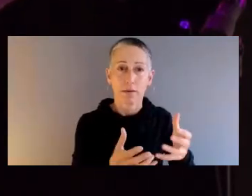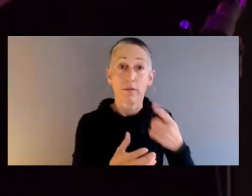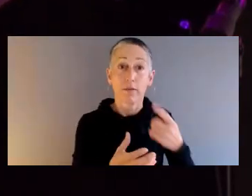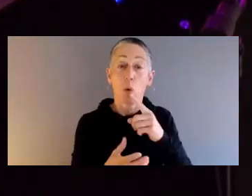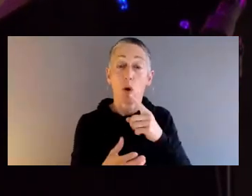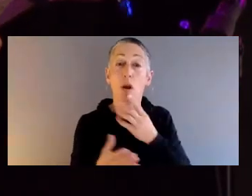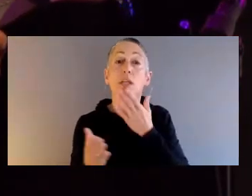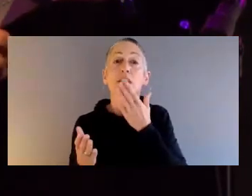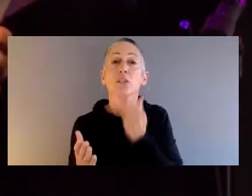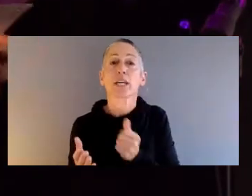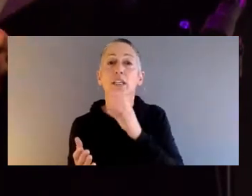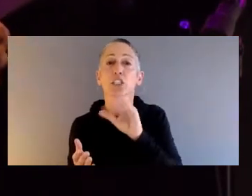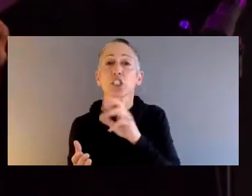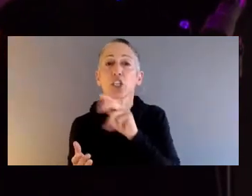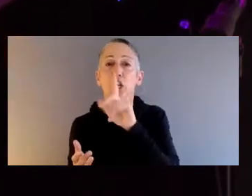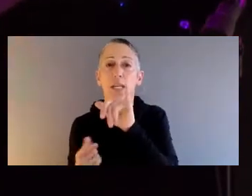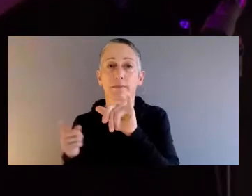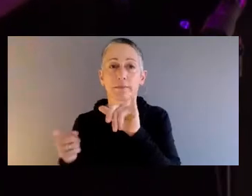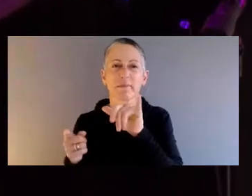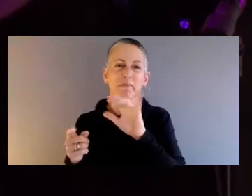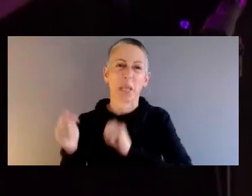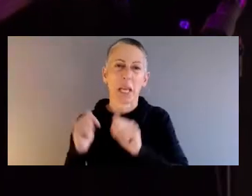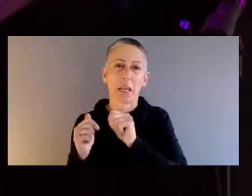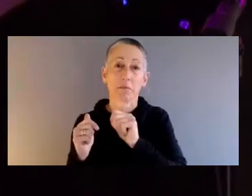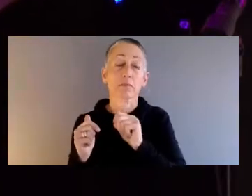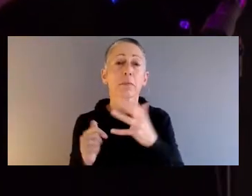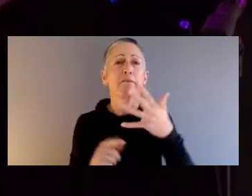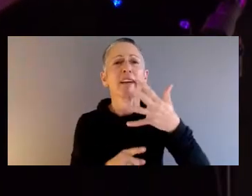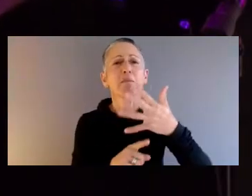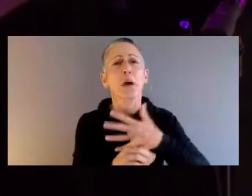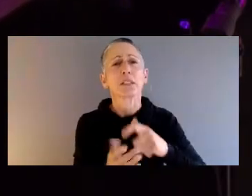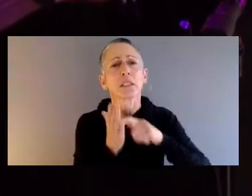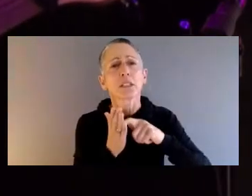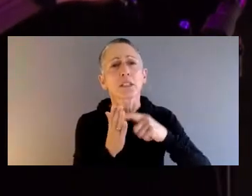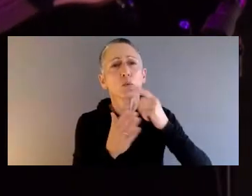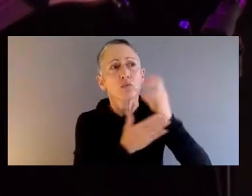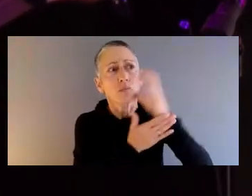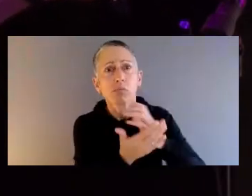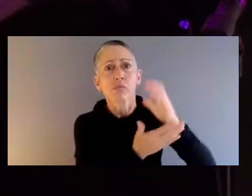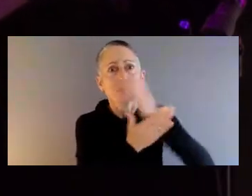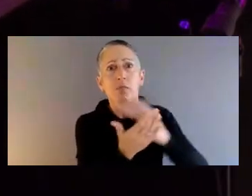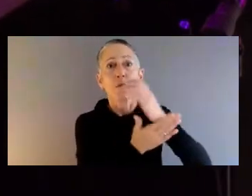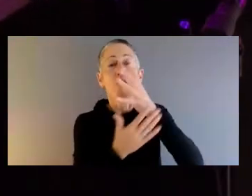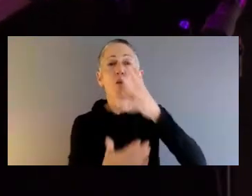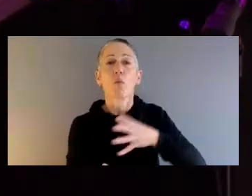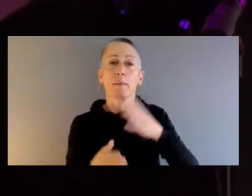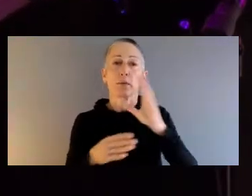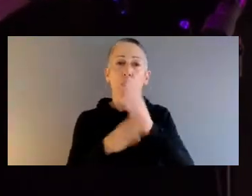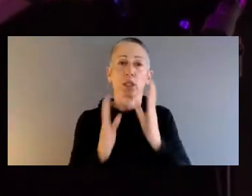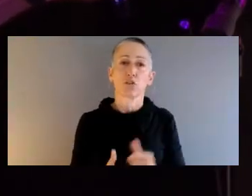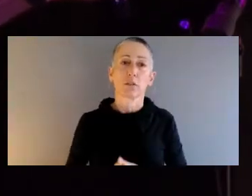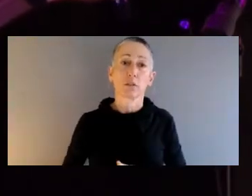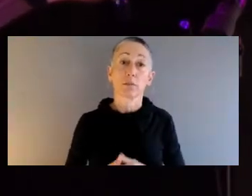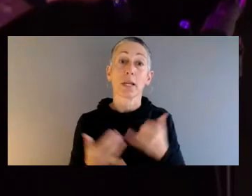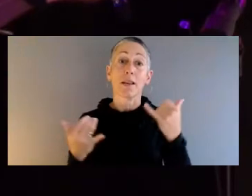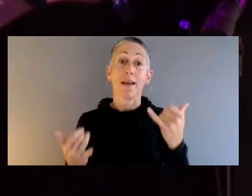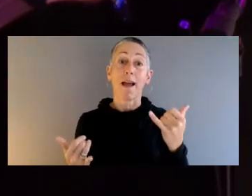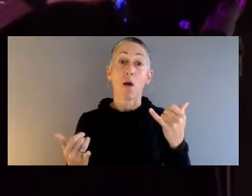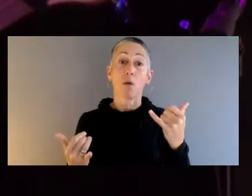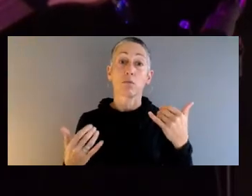women. You can read that story on the Maestra website, but what I want to talk about today is how far we've come since that